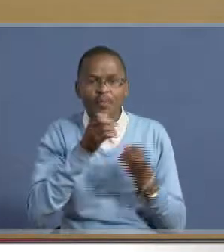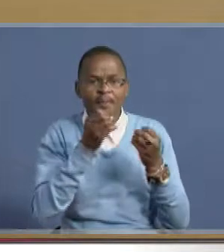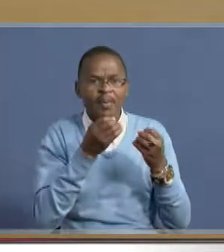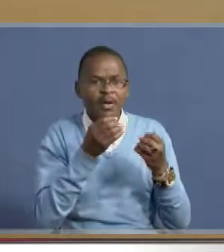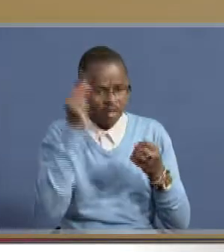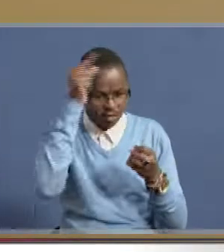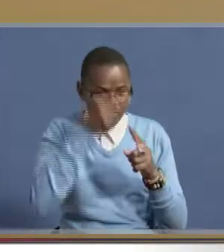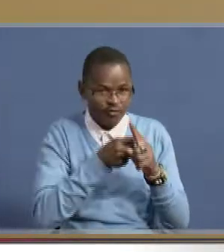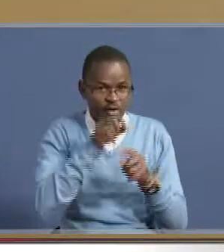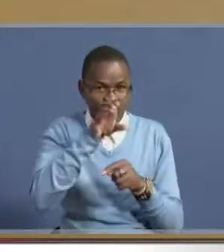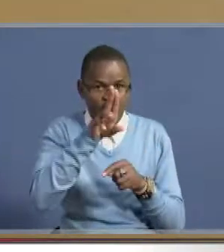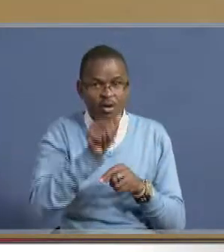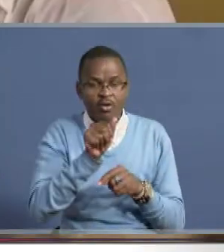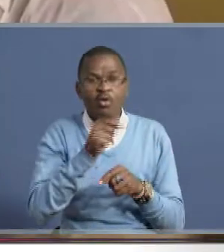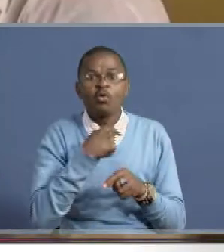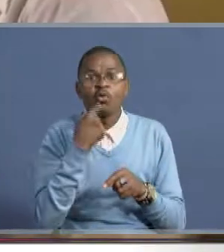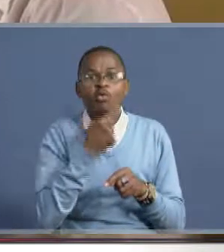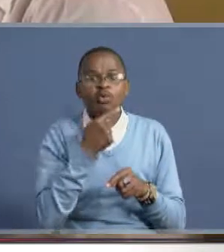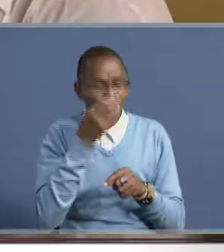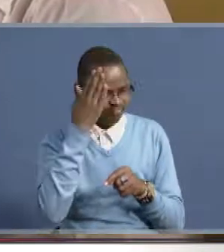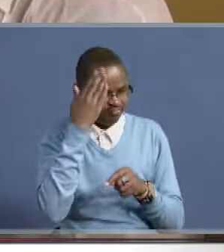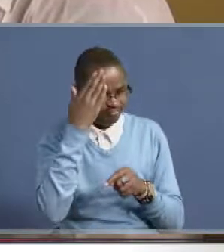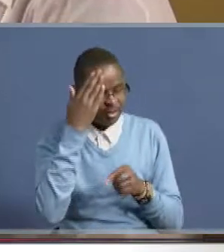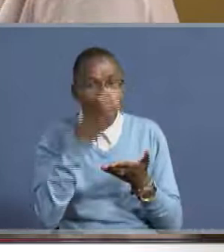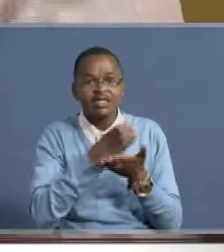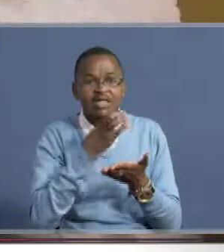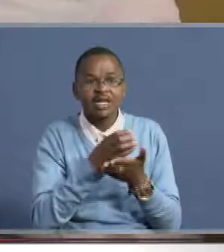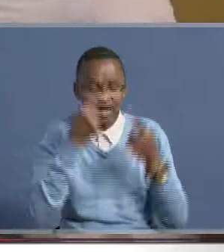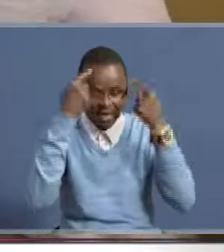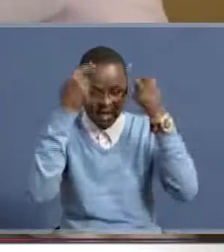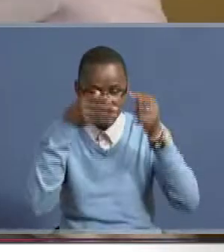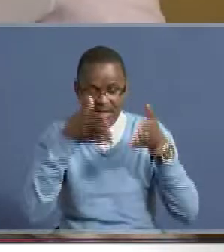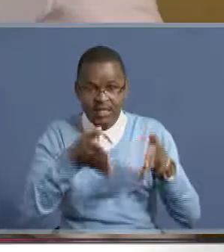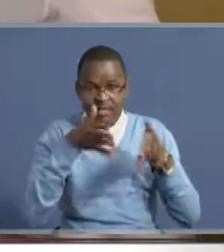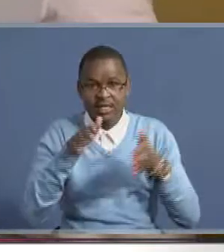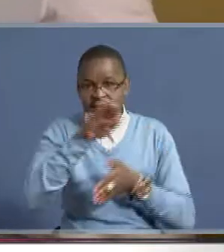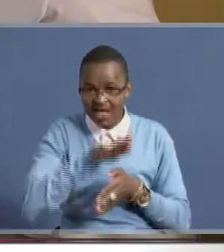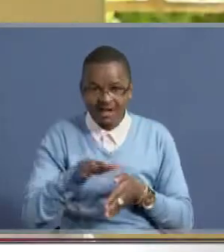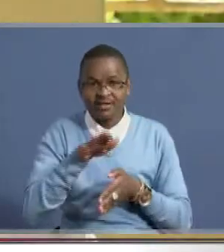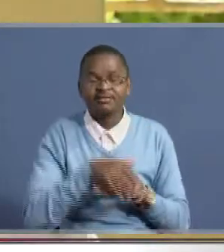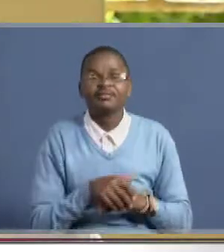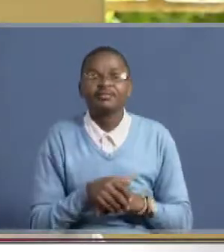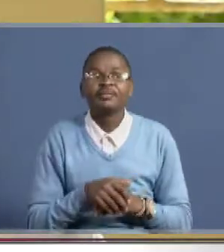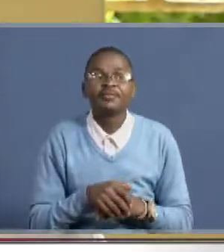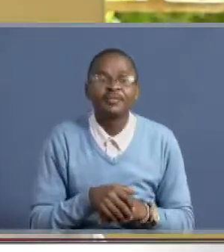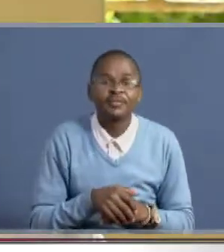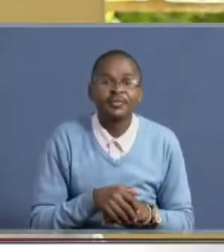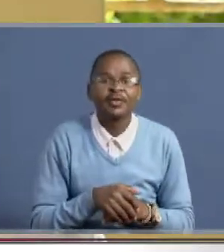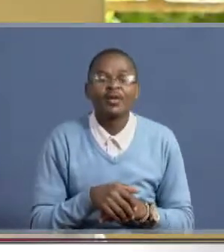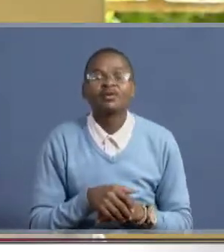science graduate from Cuba, a local who is literally at the center of her success in this particular area. No,